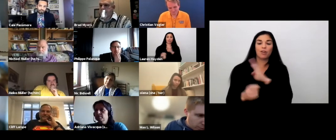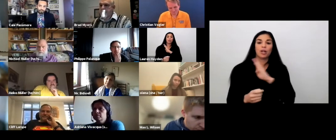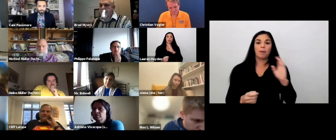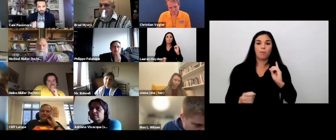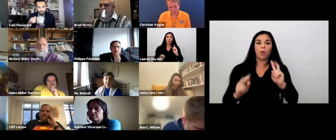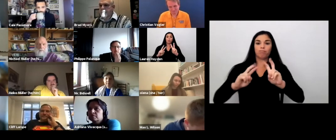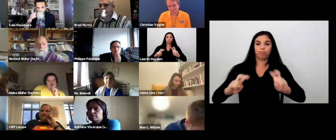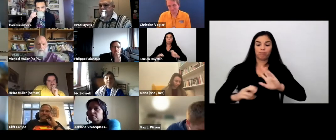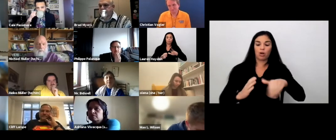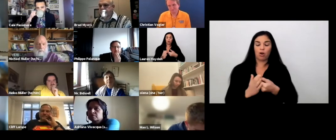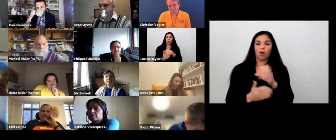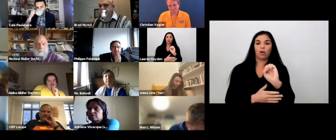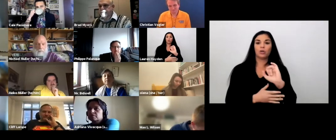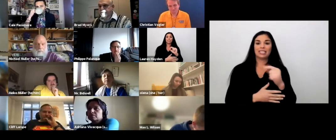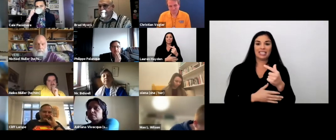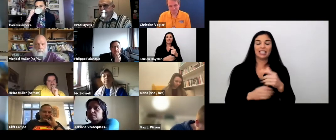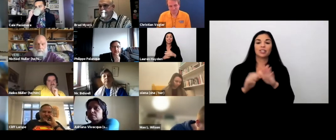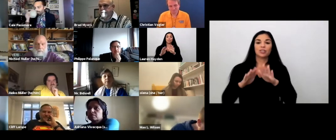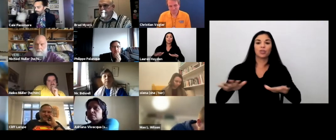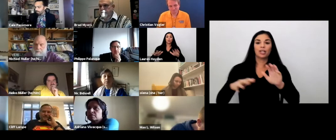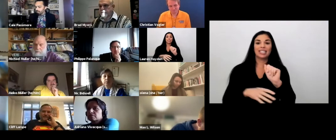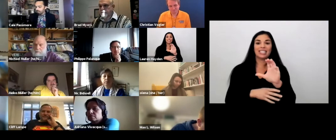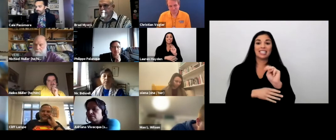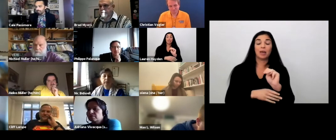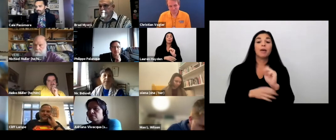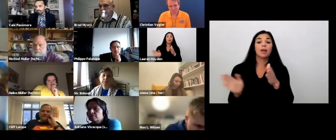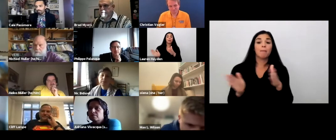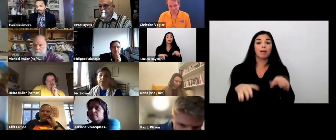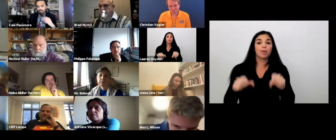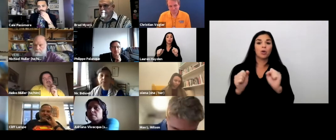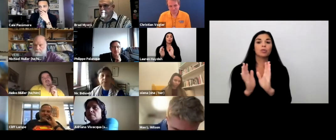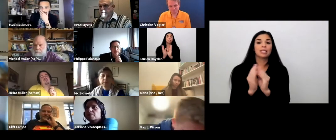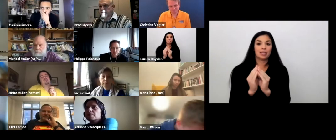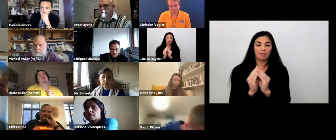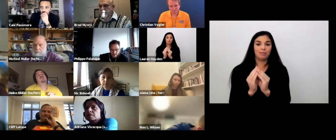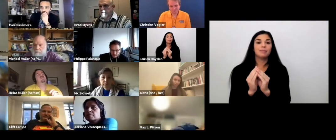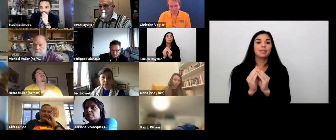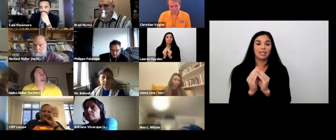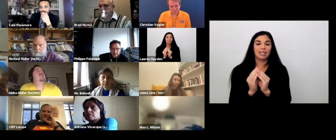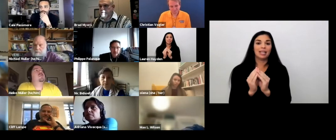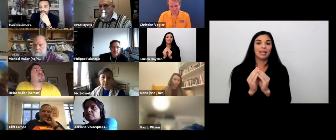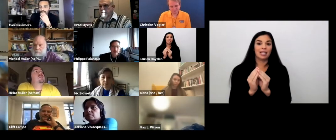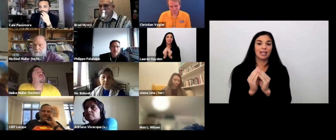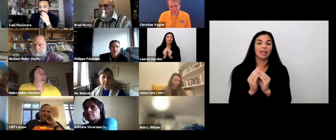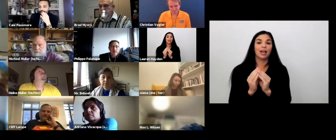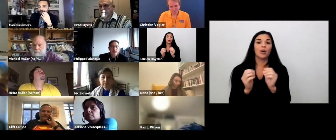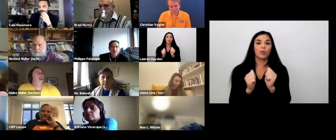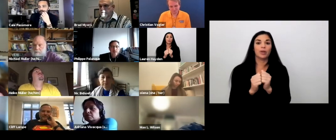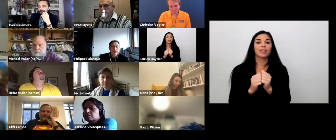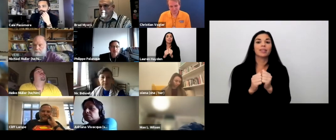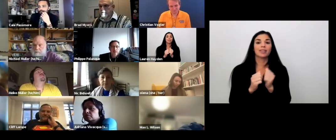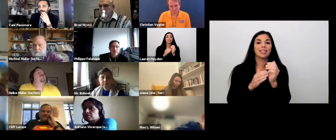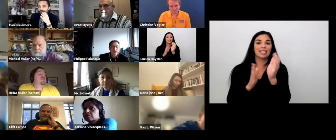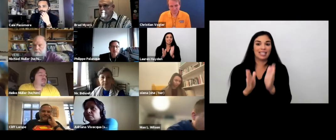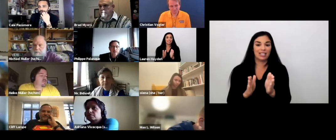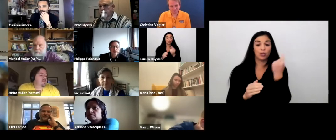the ACM, is planning to conduct a meeting across a SIG, so with the participation of SIG leaders, to discuss the